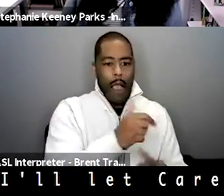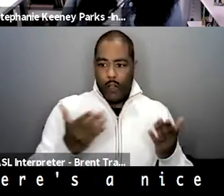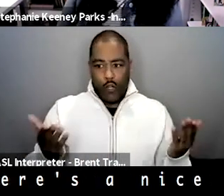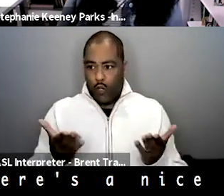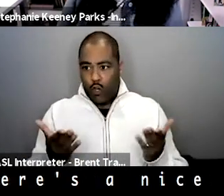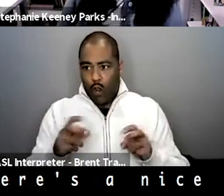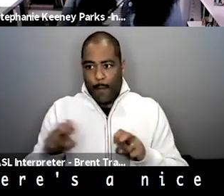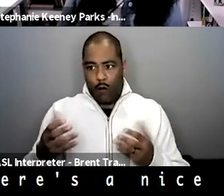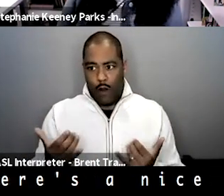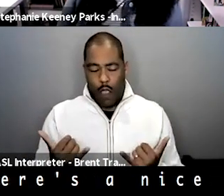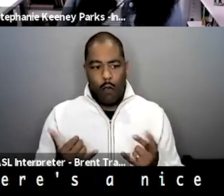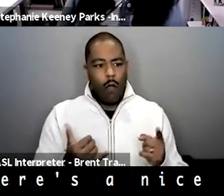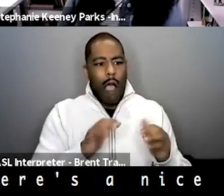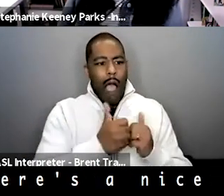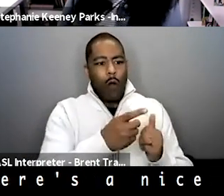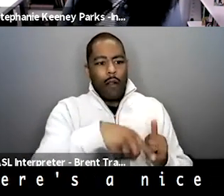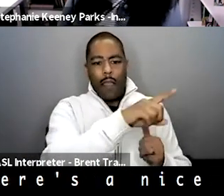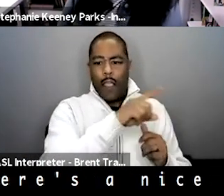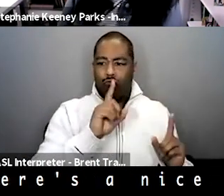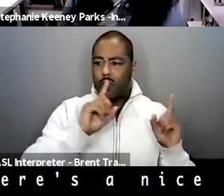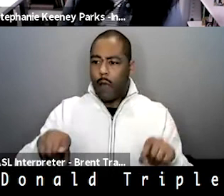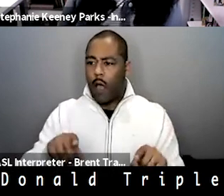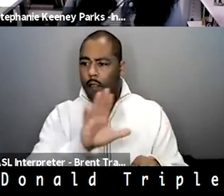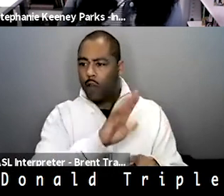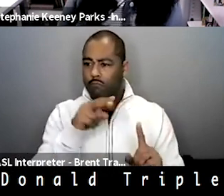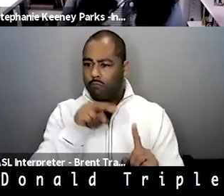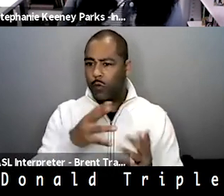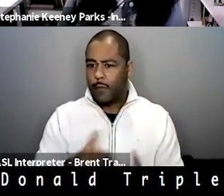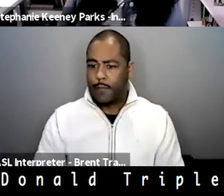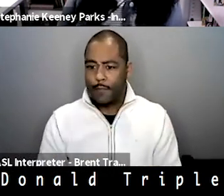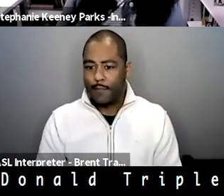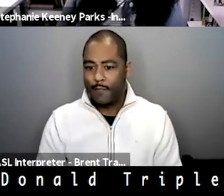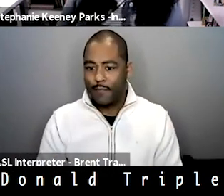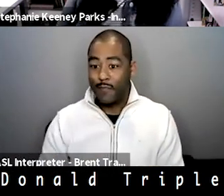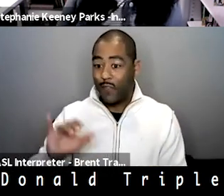Well, I'll let Caren answer this because there's a really nice story here that involves Donald Triplett.